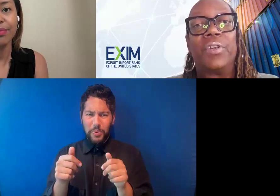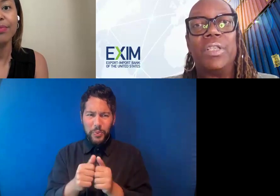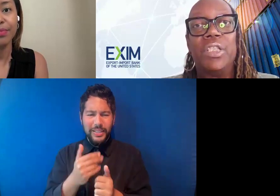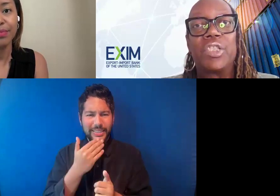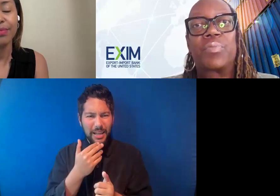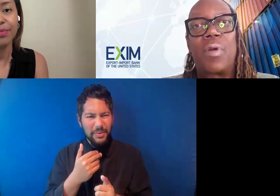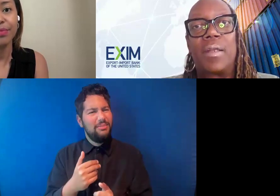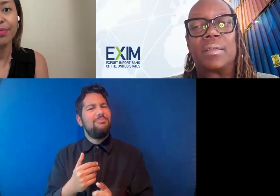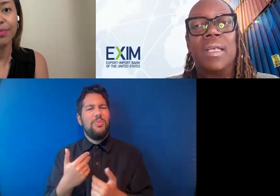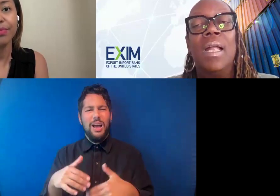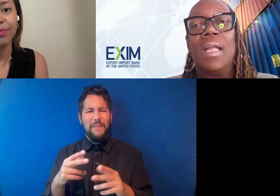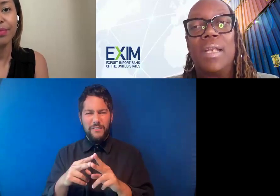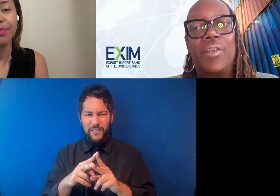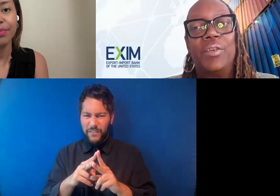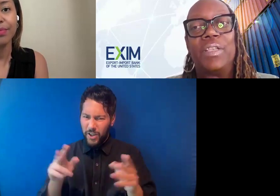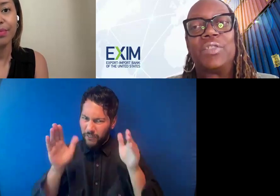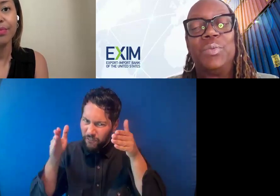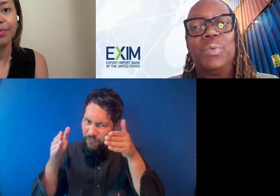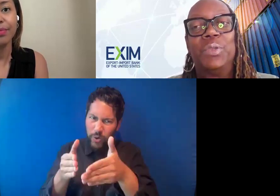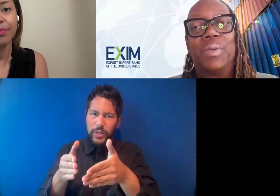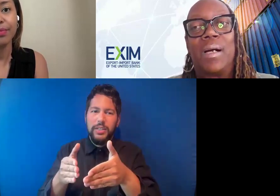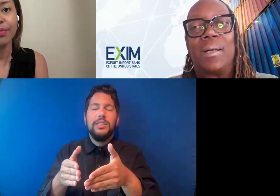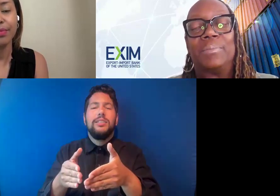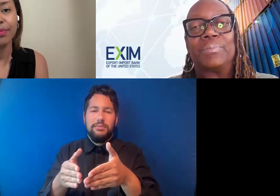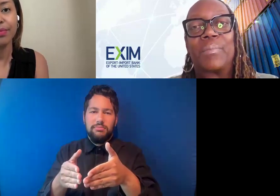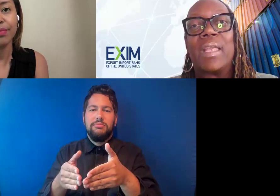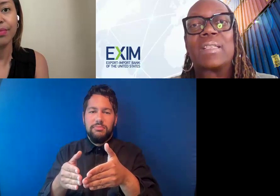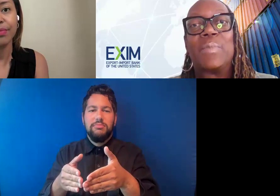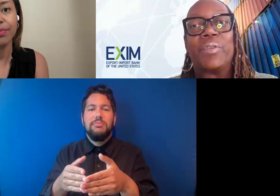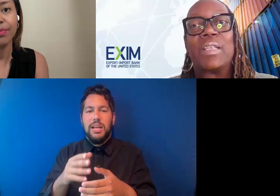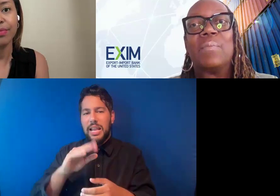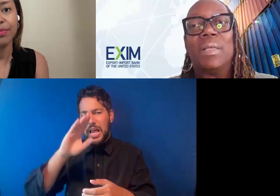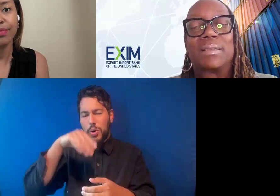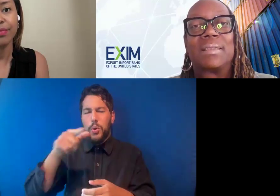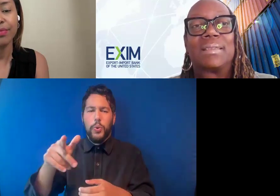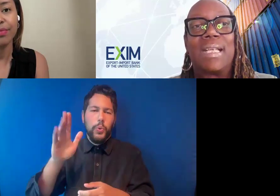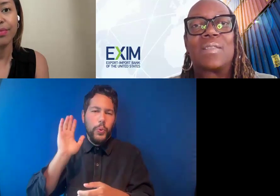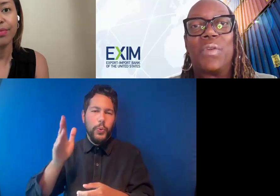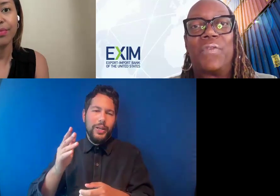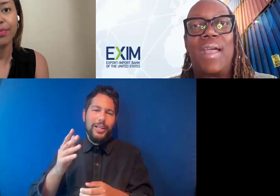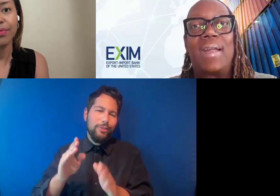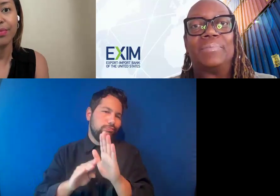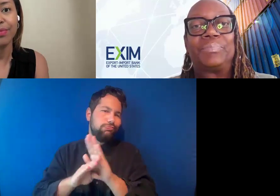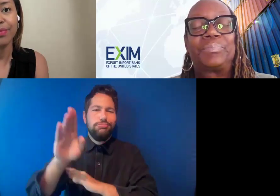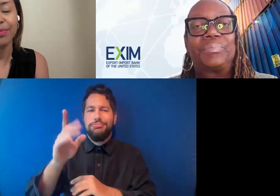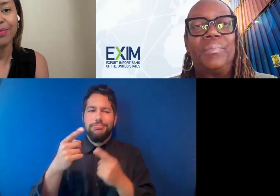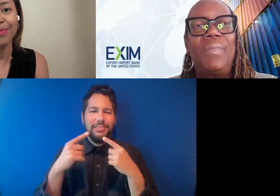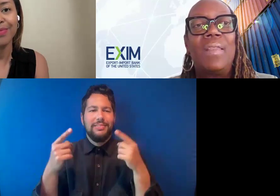is a very niche product. And I know that you will experience much success with